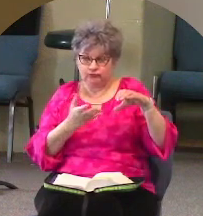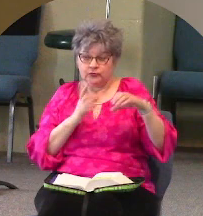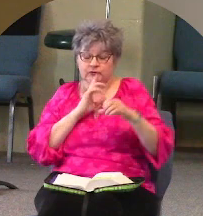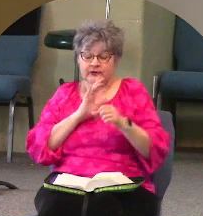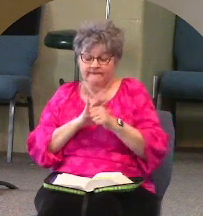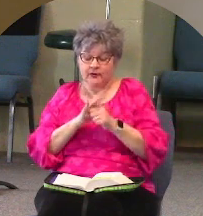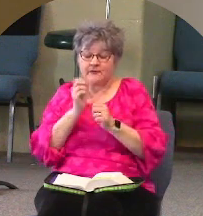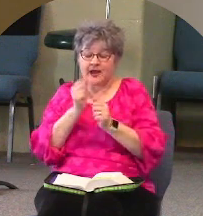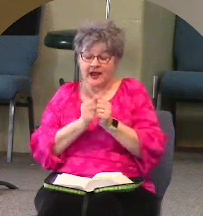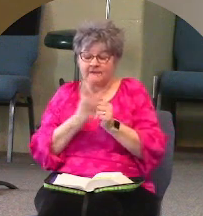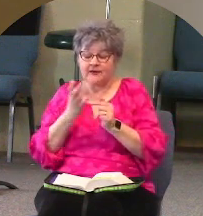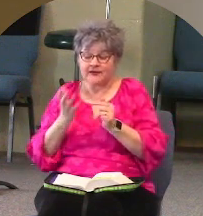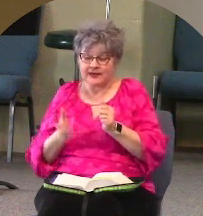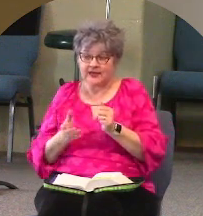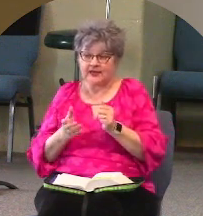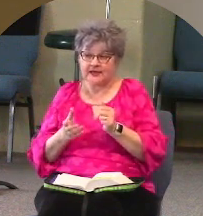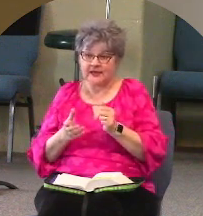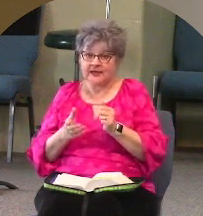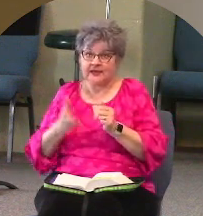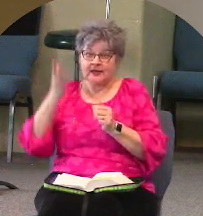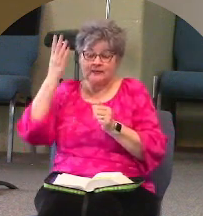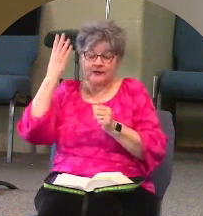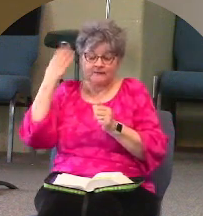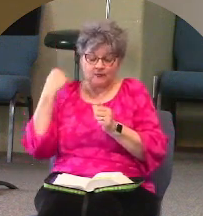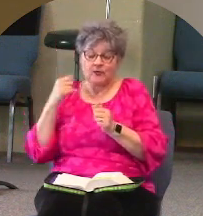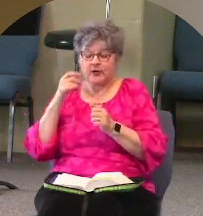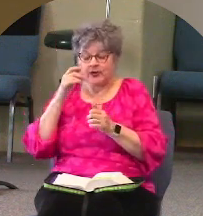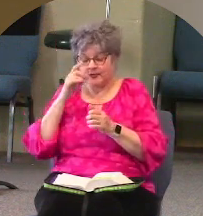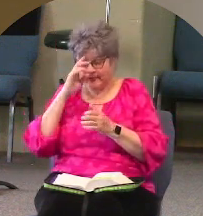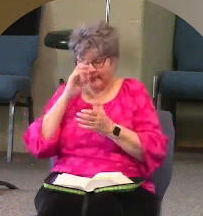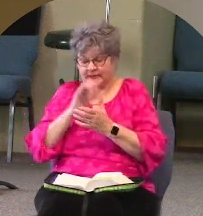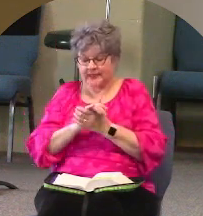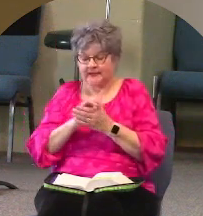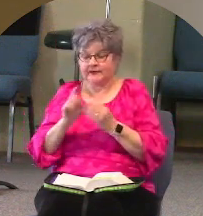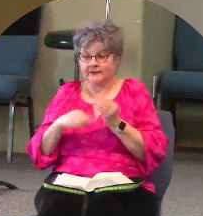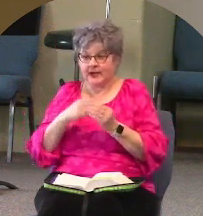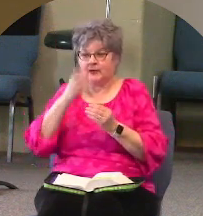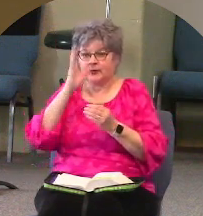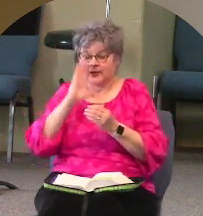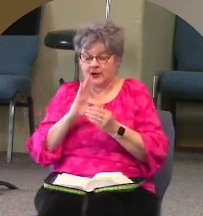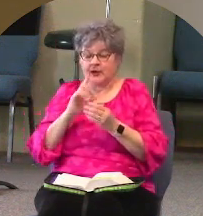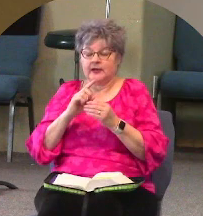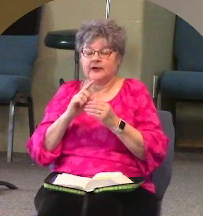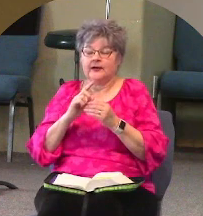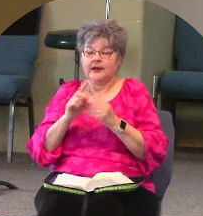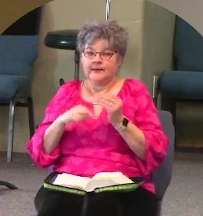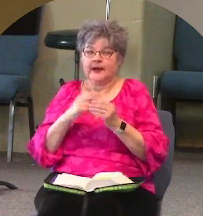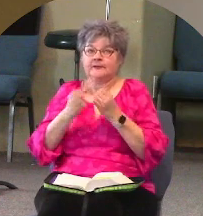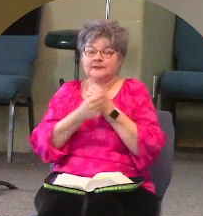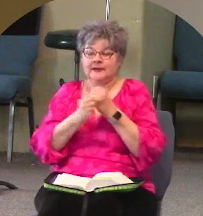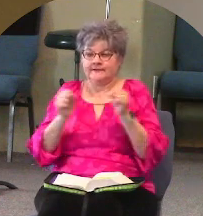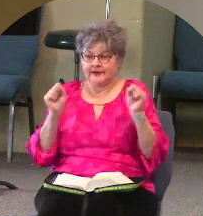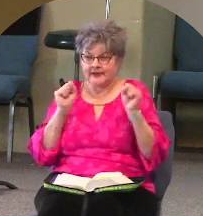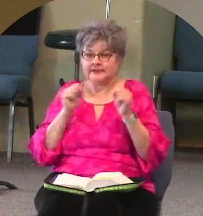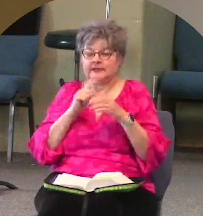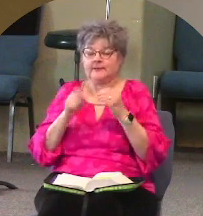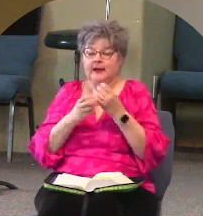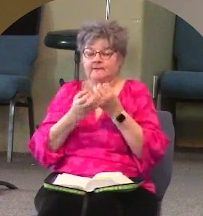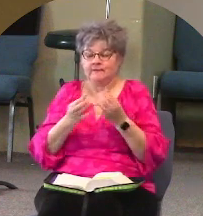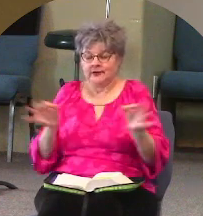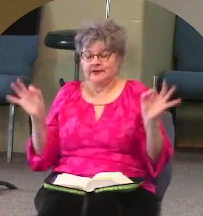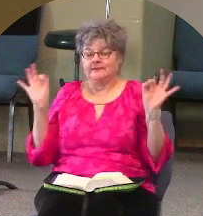confirmed everything that they ever believed about God, about salvation, about